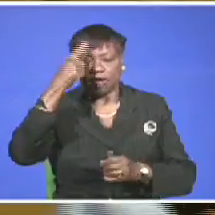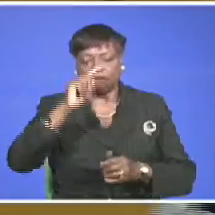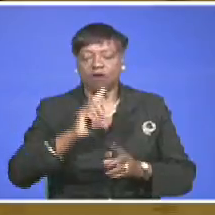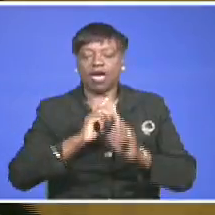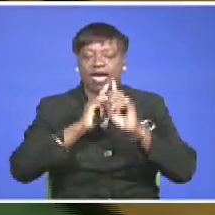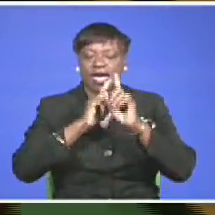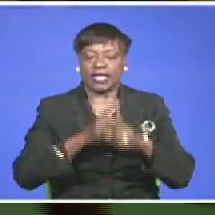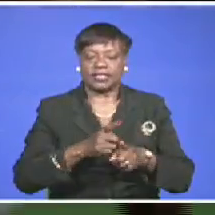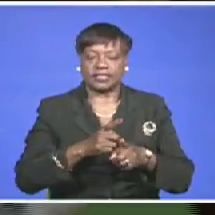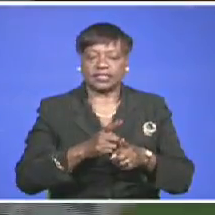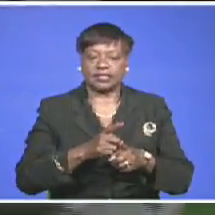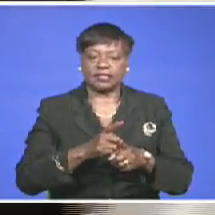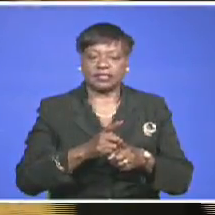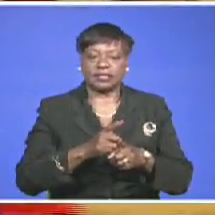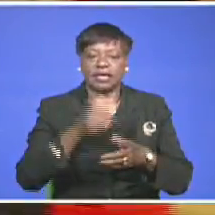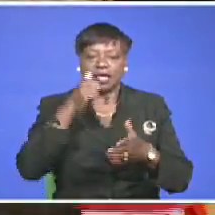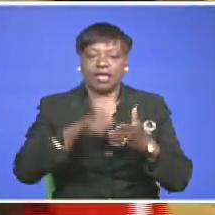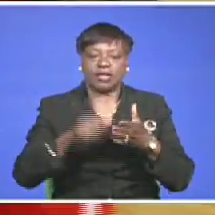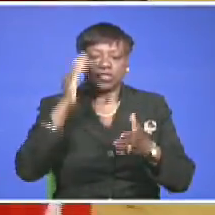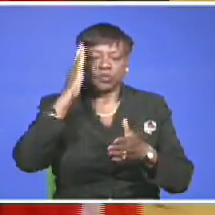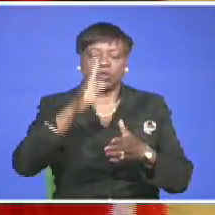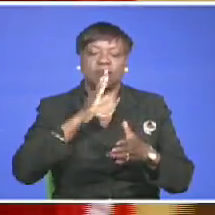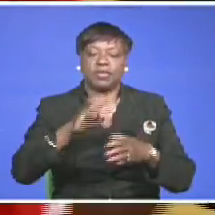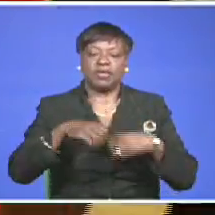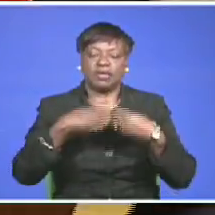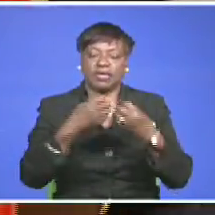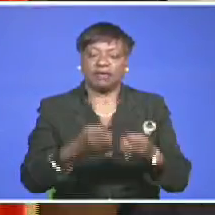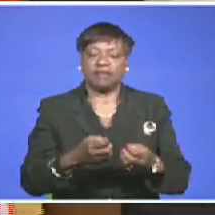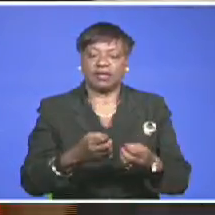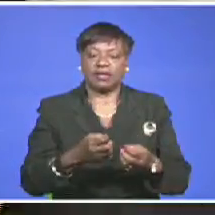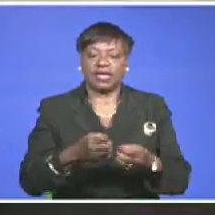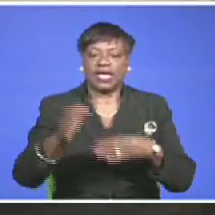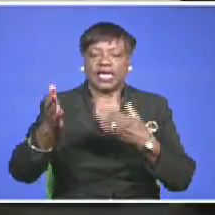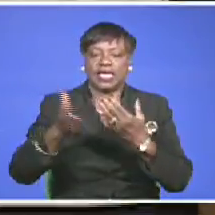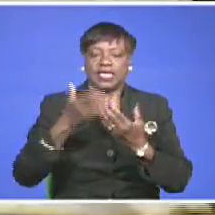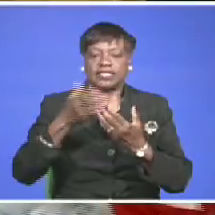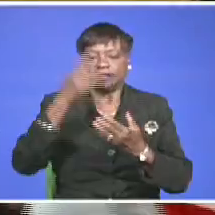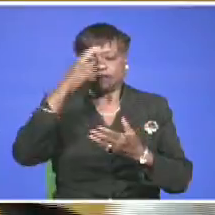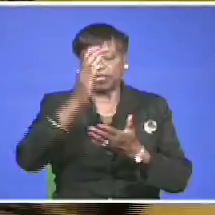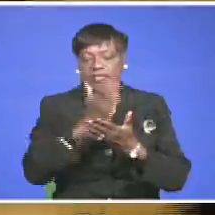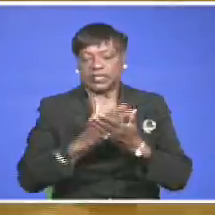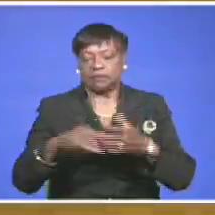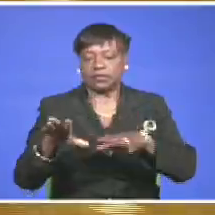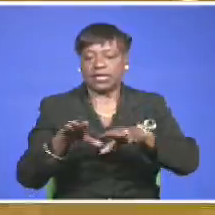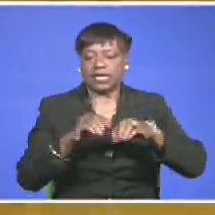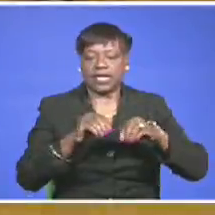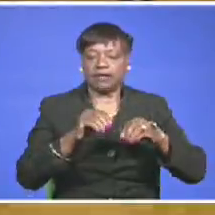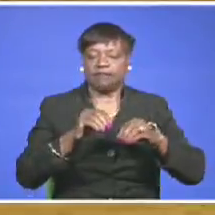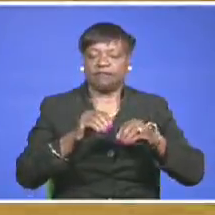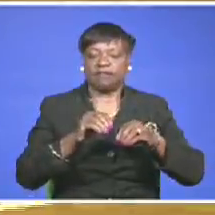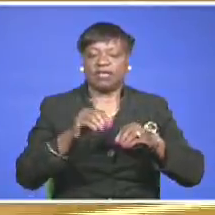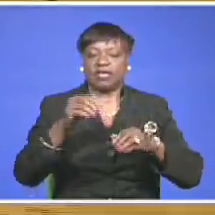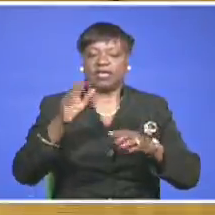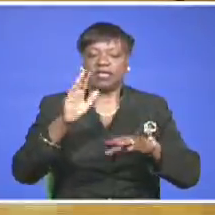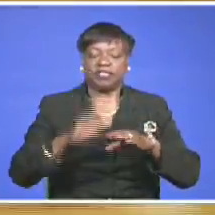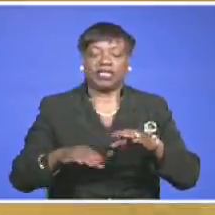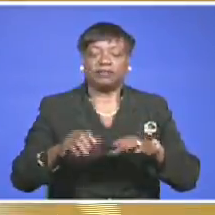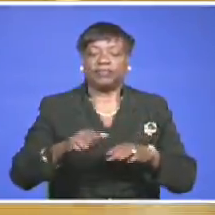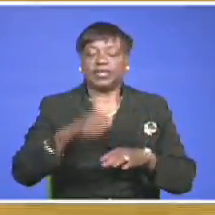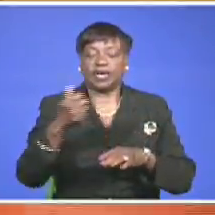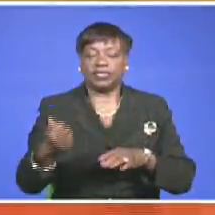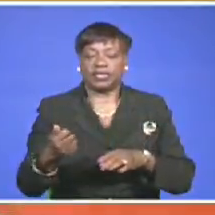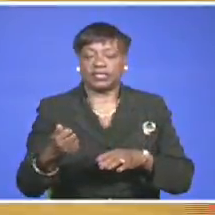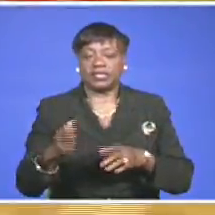Ejections would be handed out, but it was easier for some to leave the gym than others. Eventually, there would be action on the